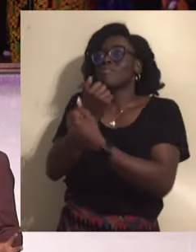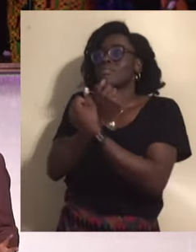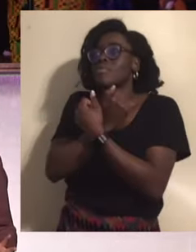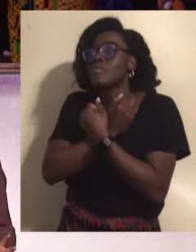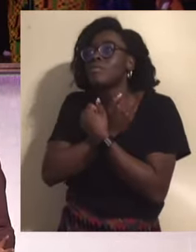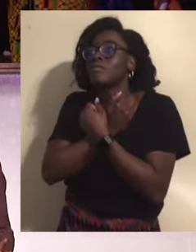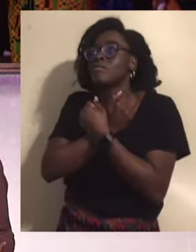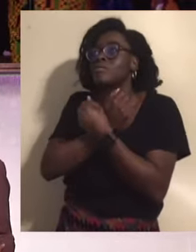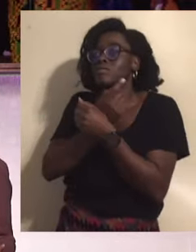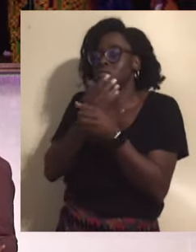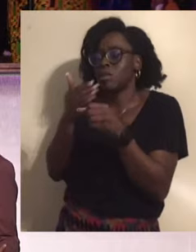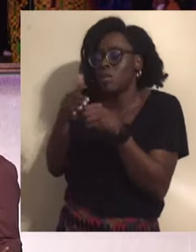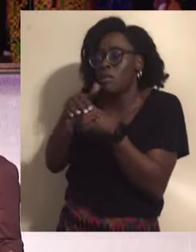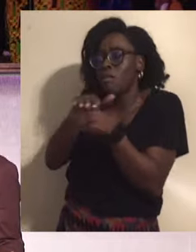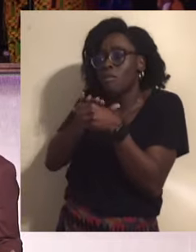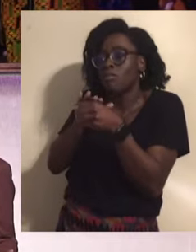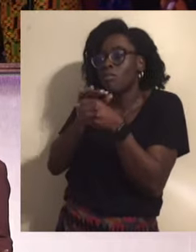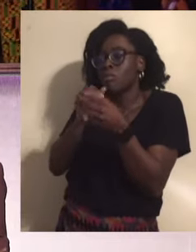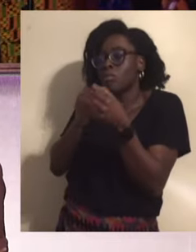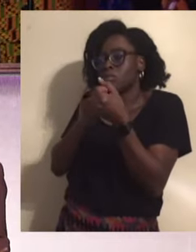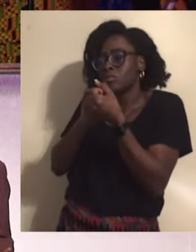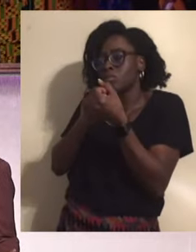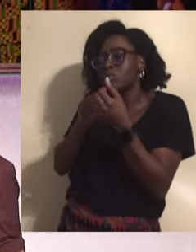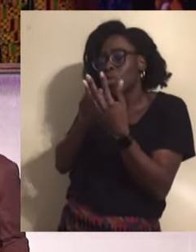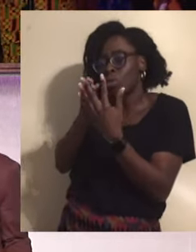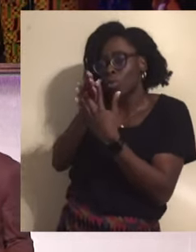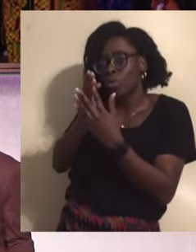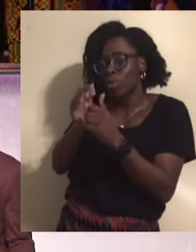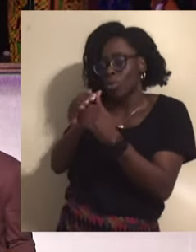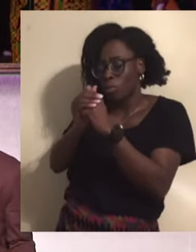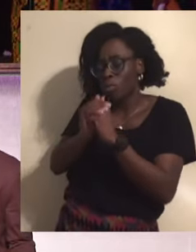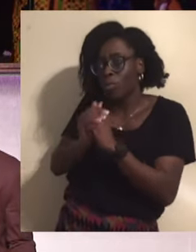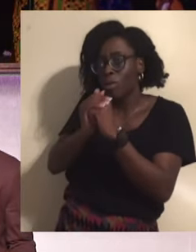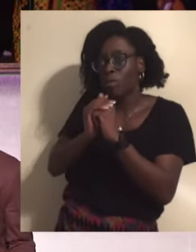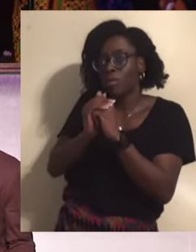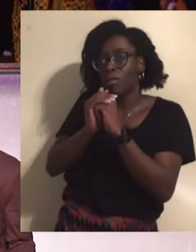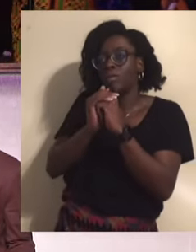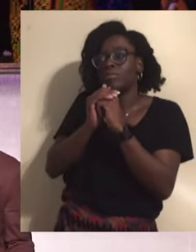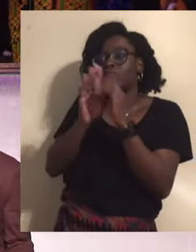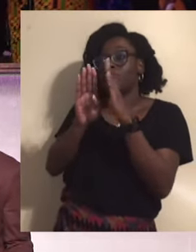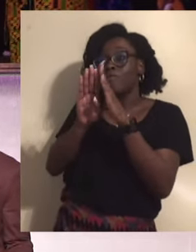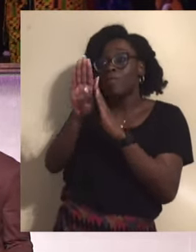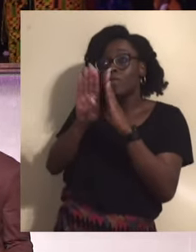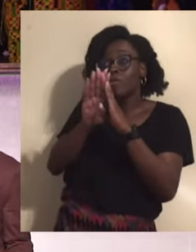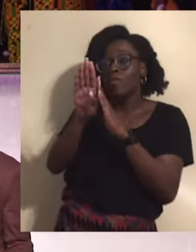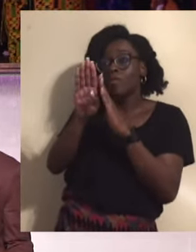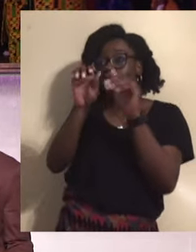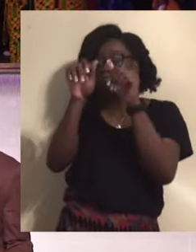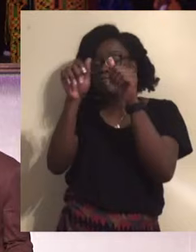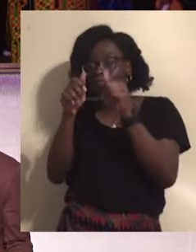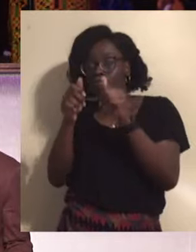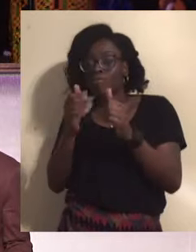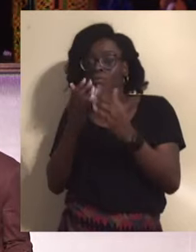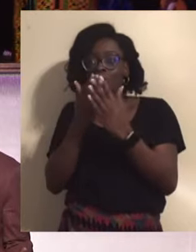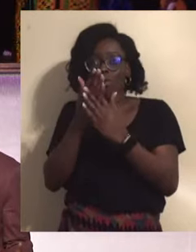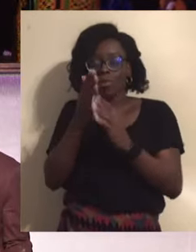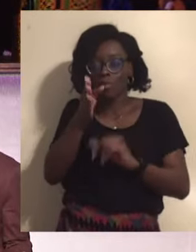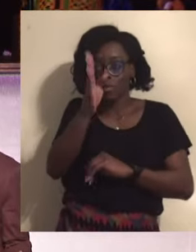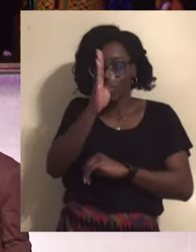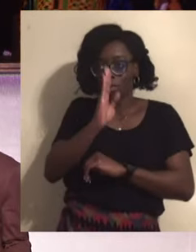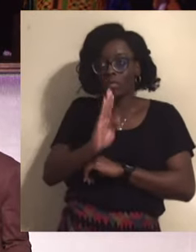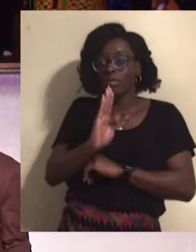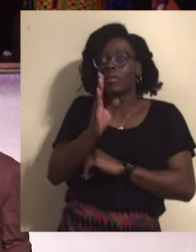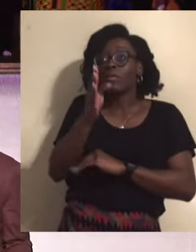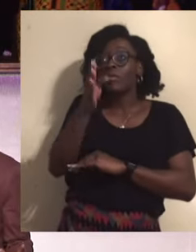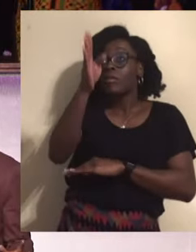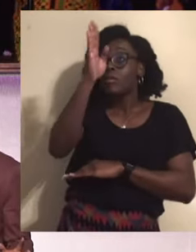to disciple them and to develop them in the things of God. Father, we will marry their young. We will